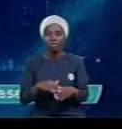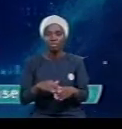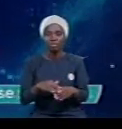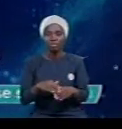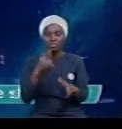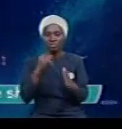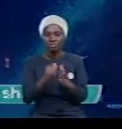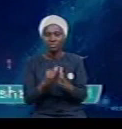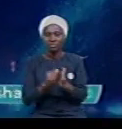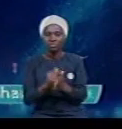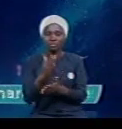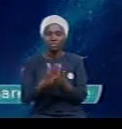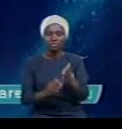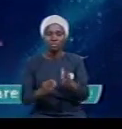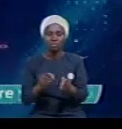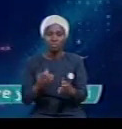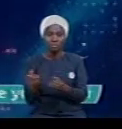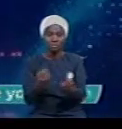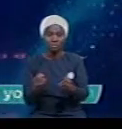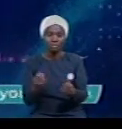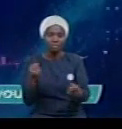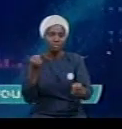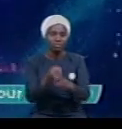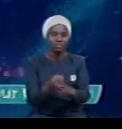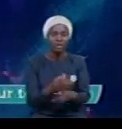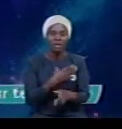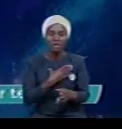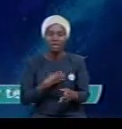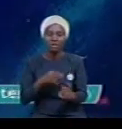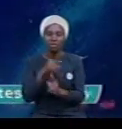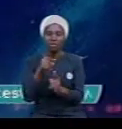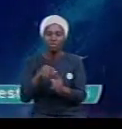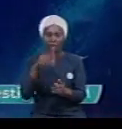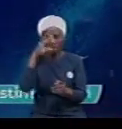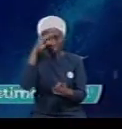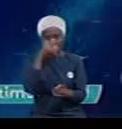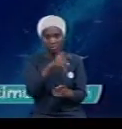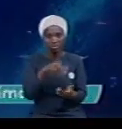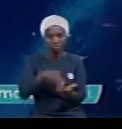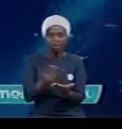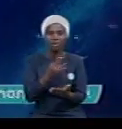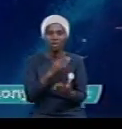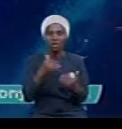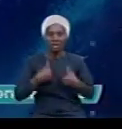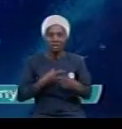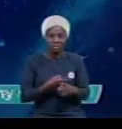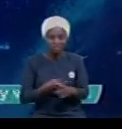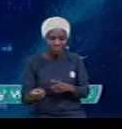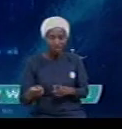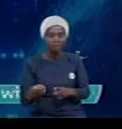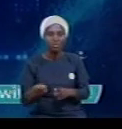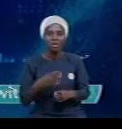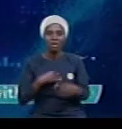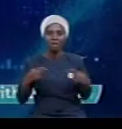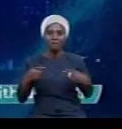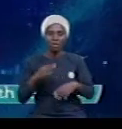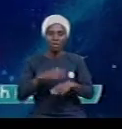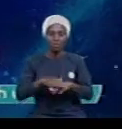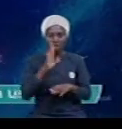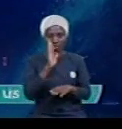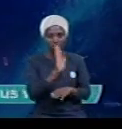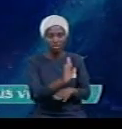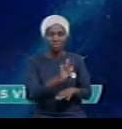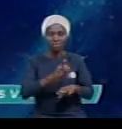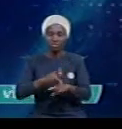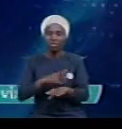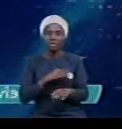pushed him down. When he stood up, he had bruises but a sharp pain on his leg. When he got home, he challenged God